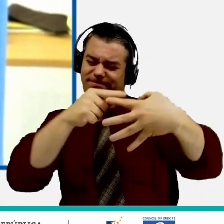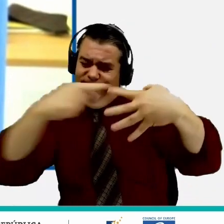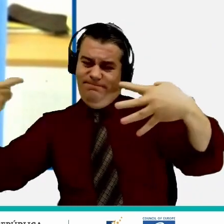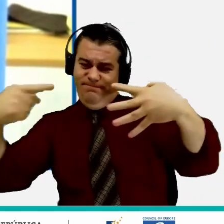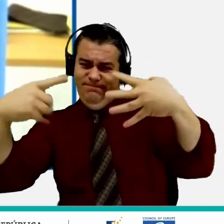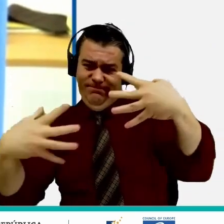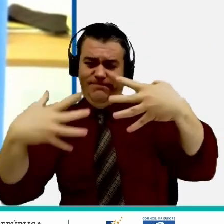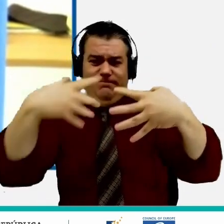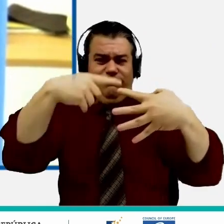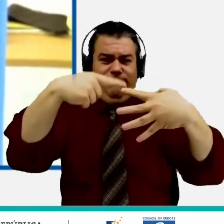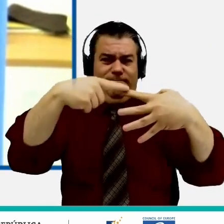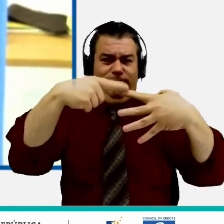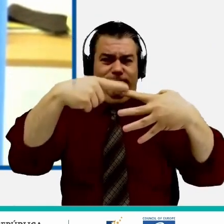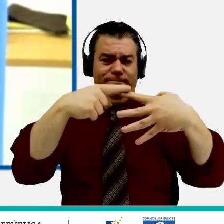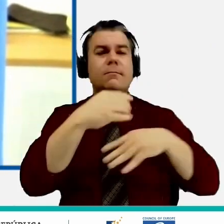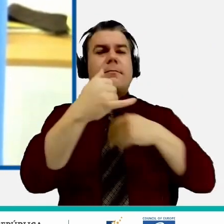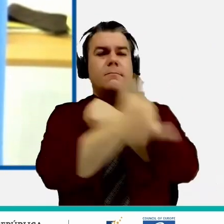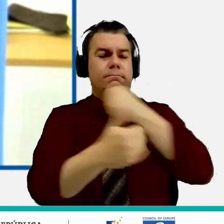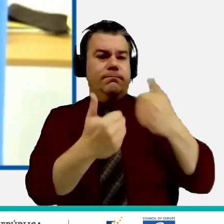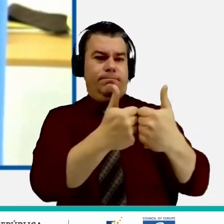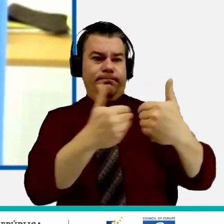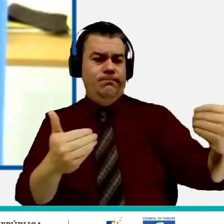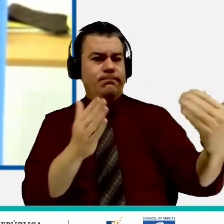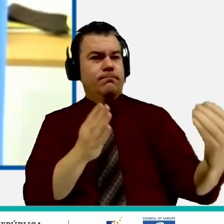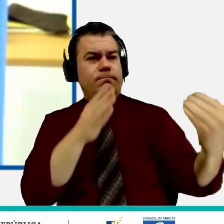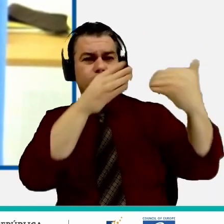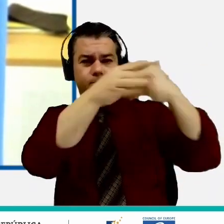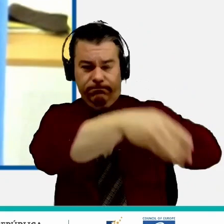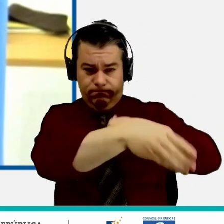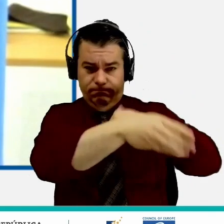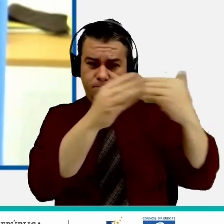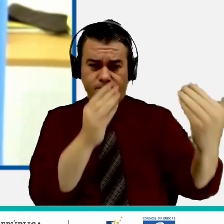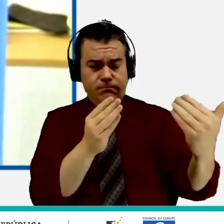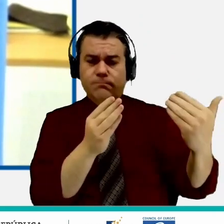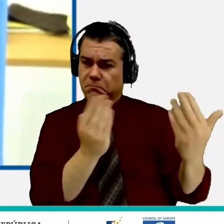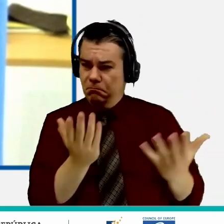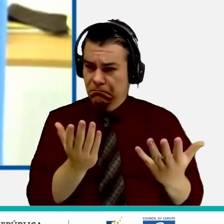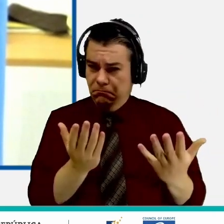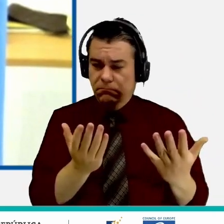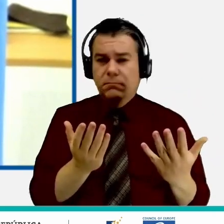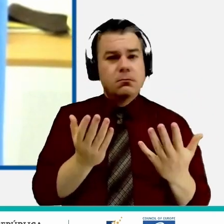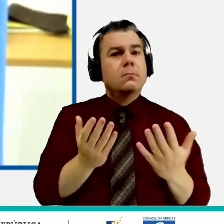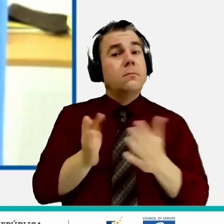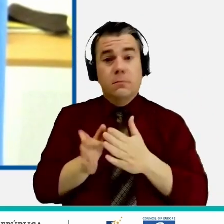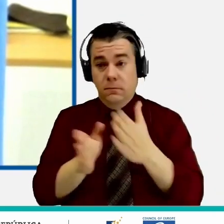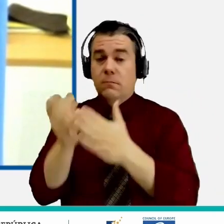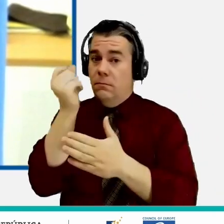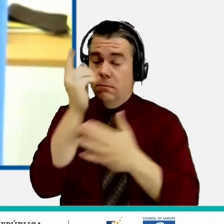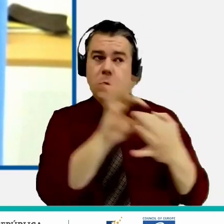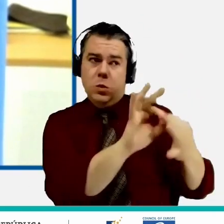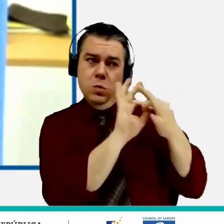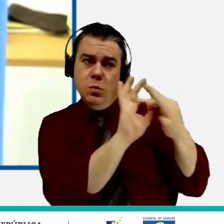one element of the roadmap. The roadmap recognizes the importance of transboundary cooperation and